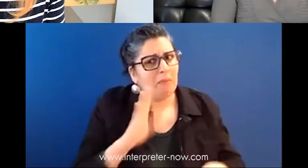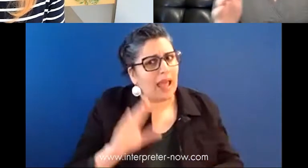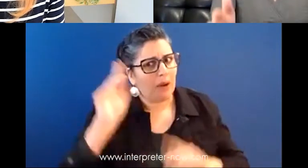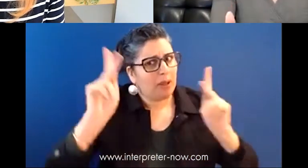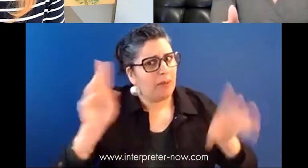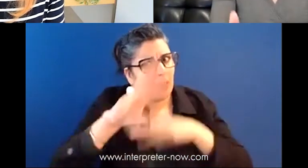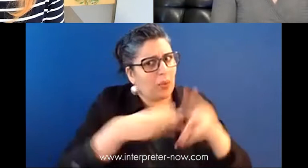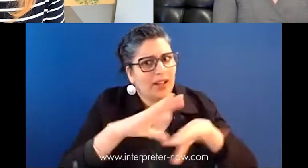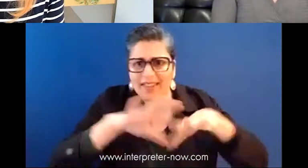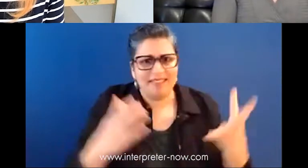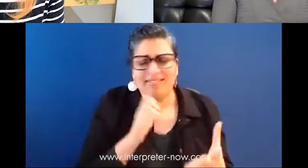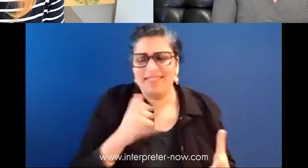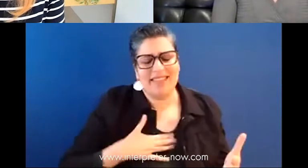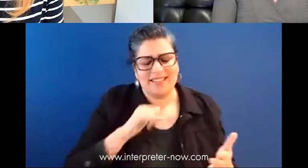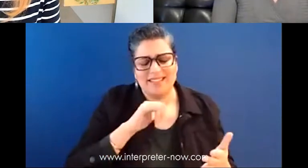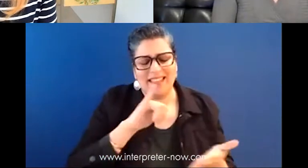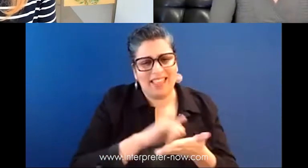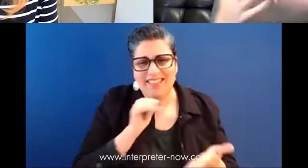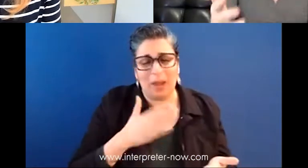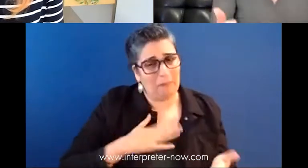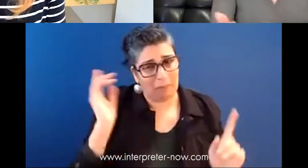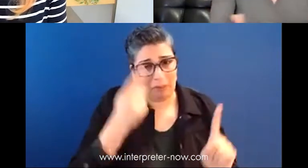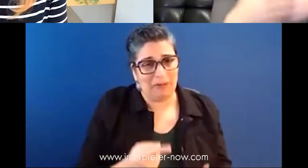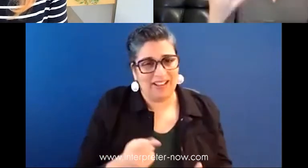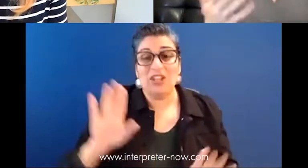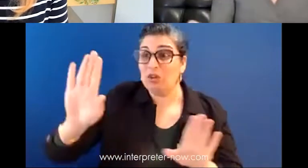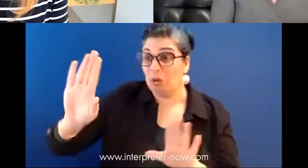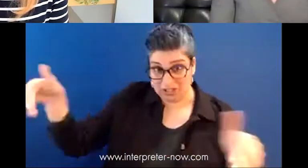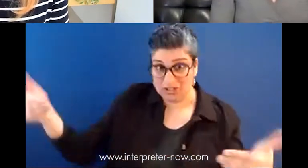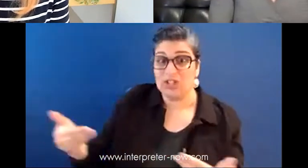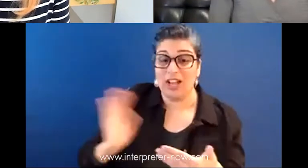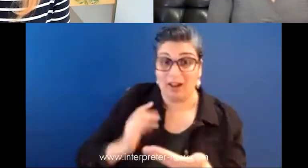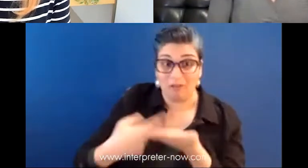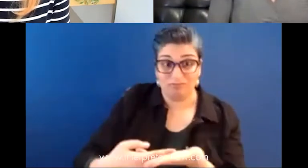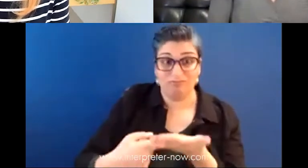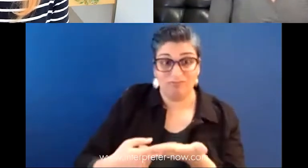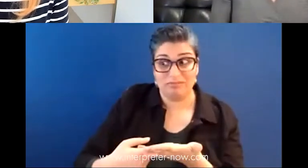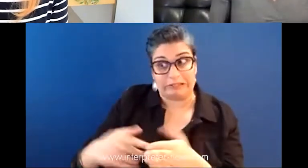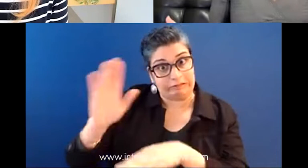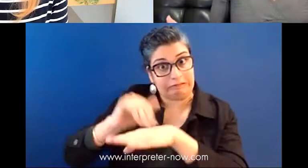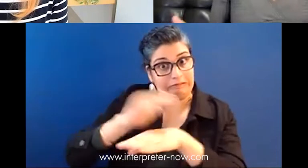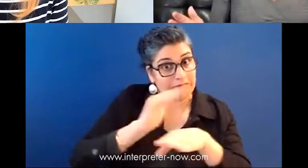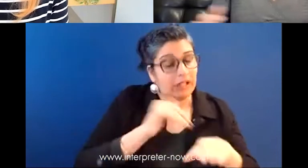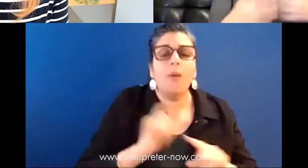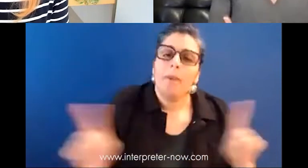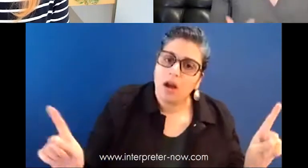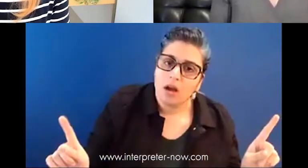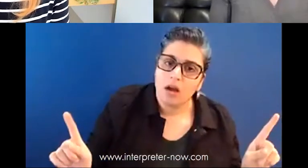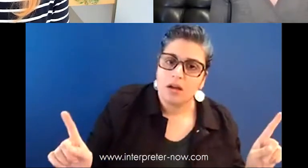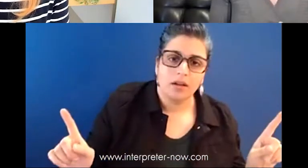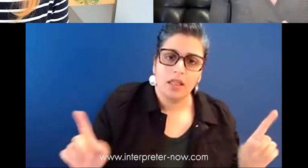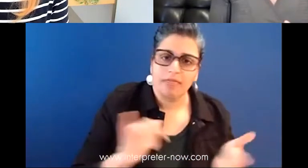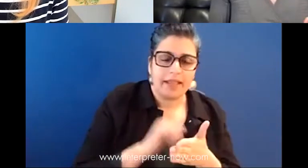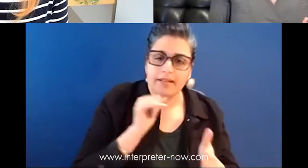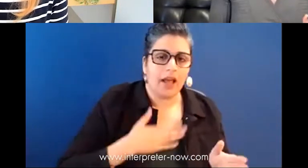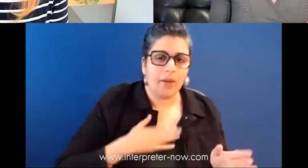Your introduction to our conversation calls some villainy out, but that's not what I'm